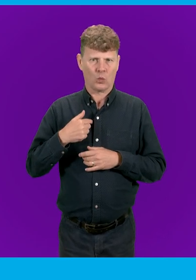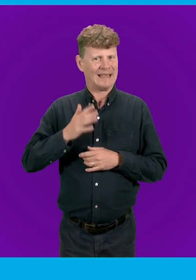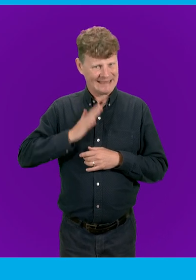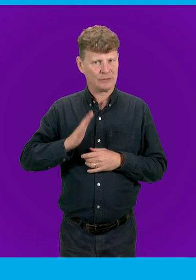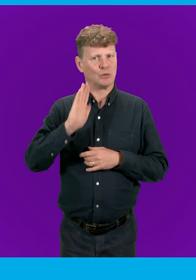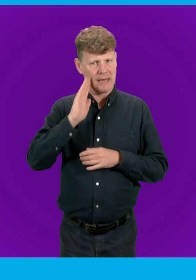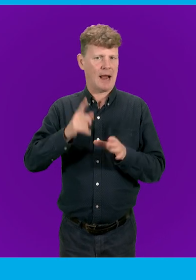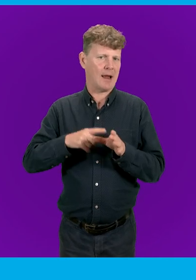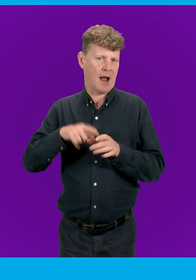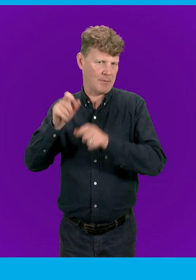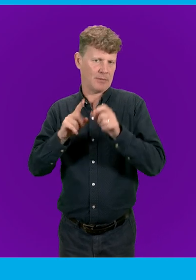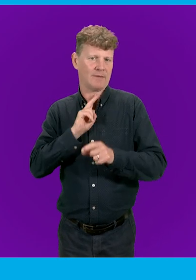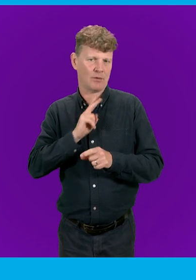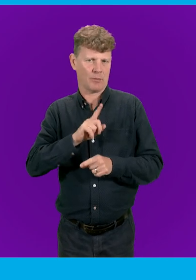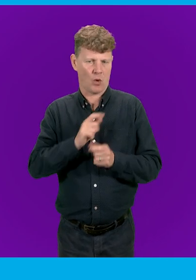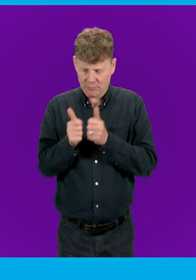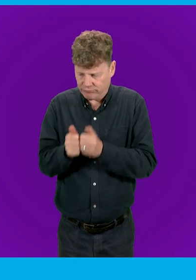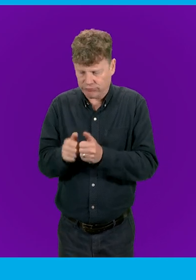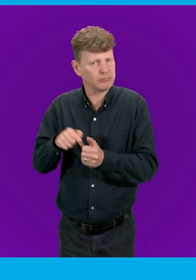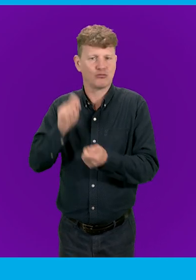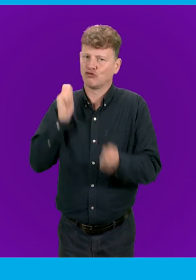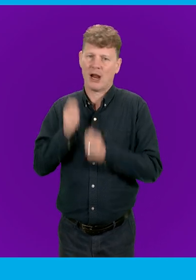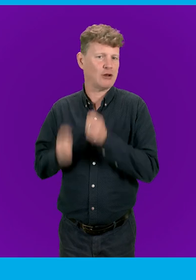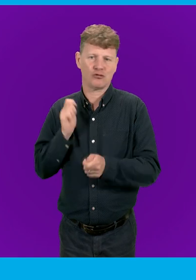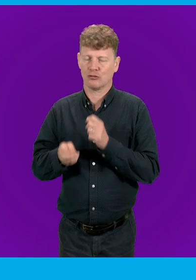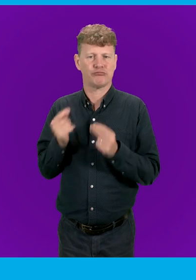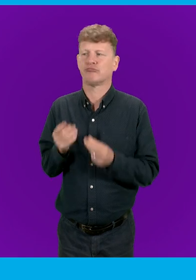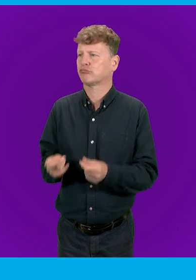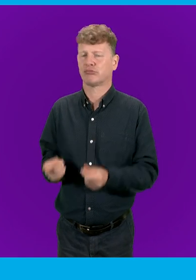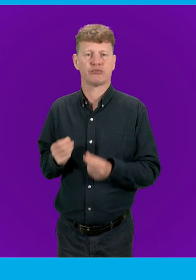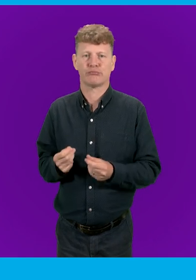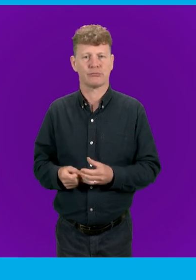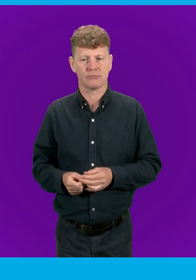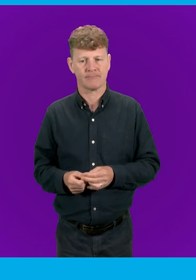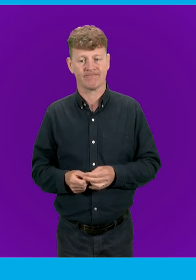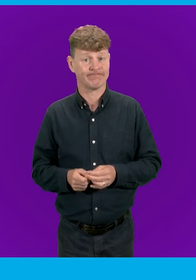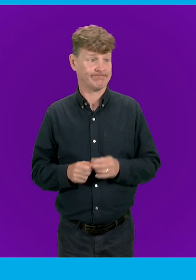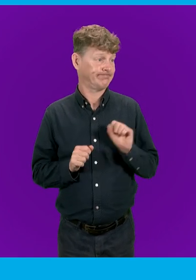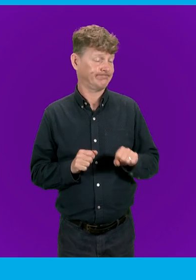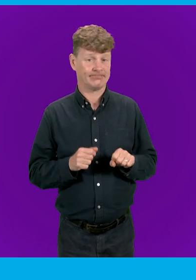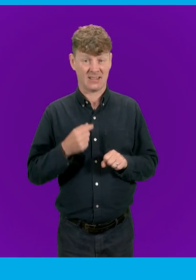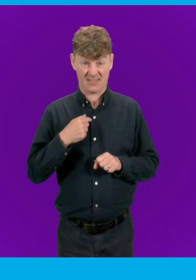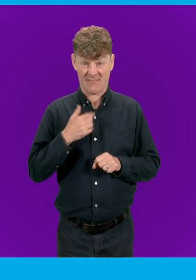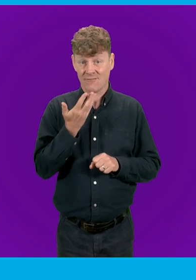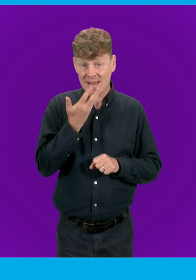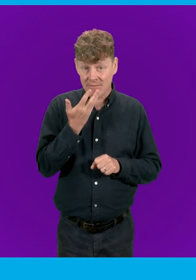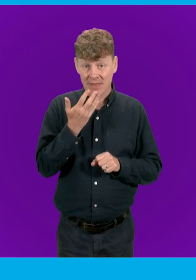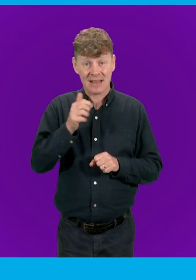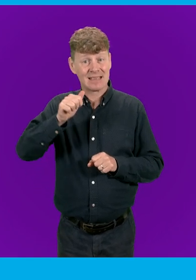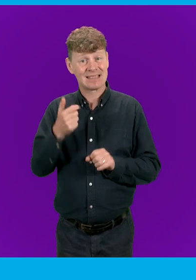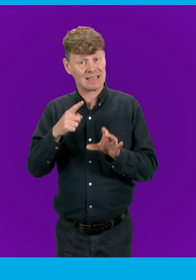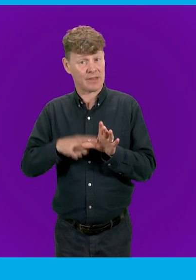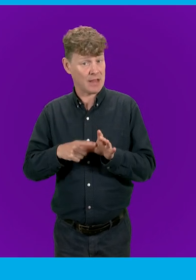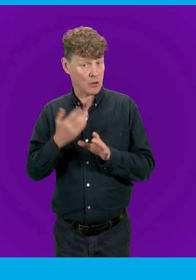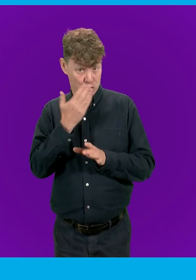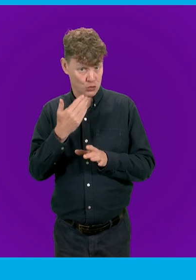all the time. Yeah, we often talked about, like, even as a fifth and sixth year, if you just